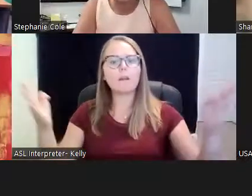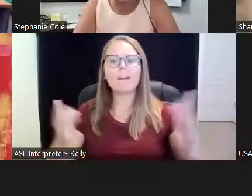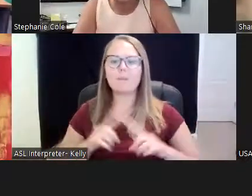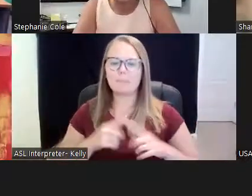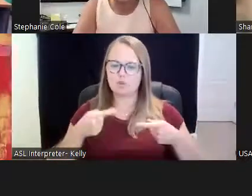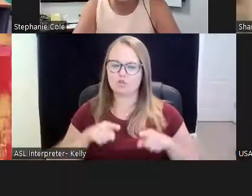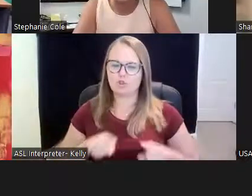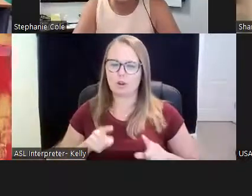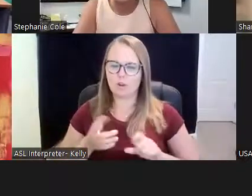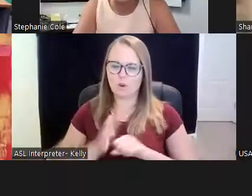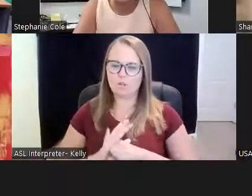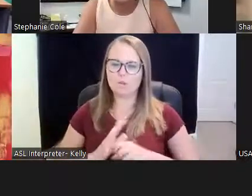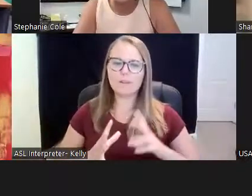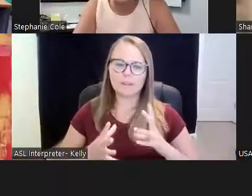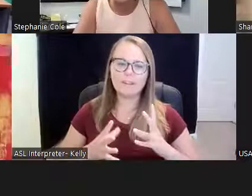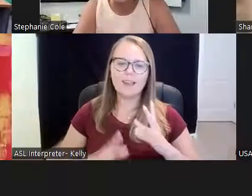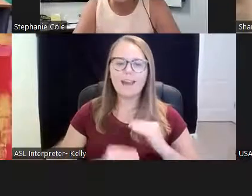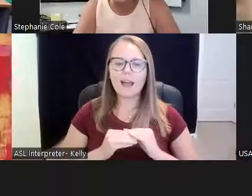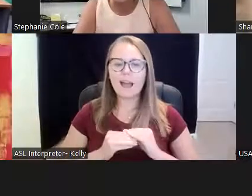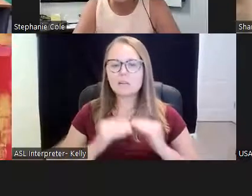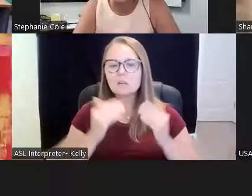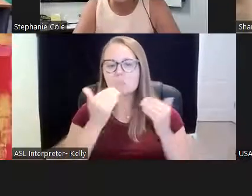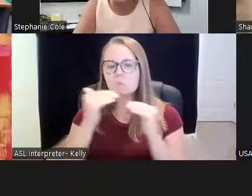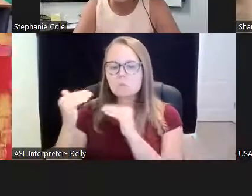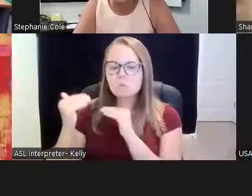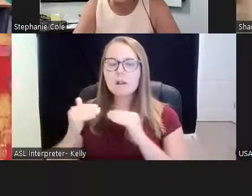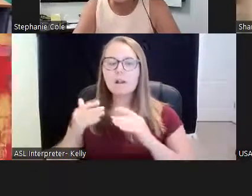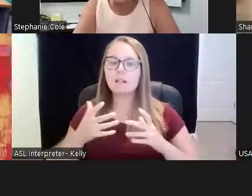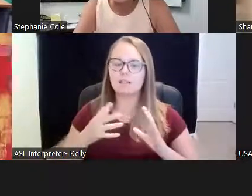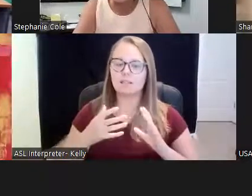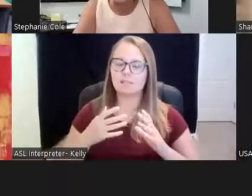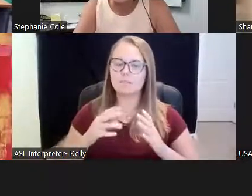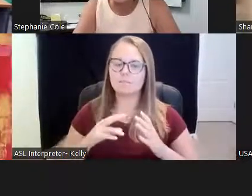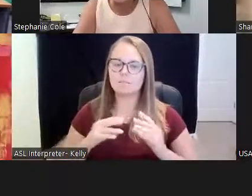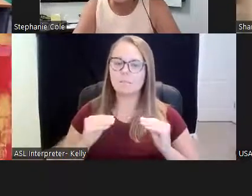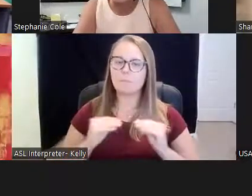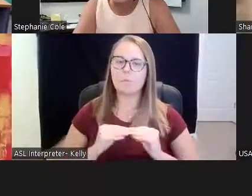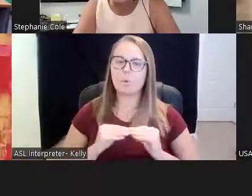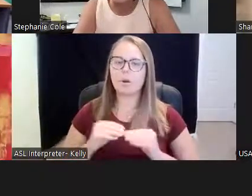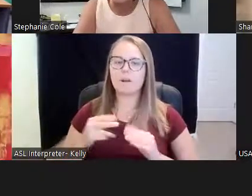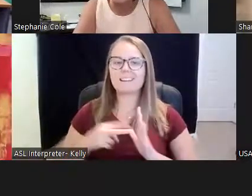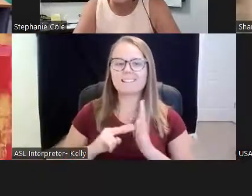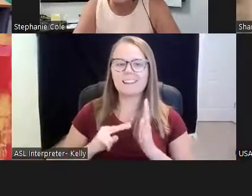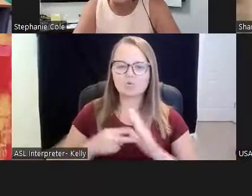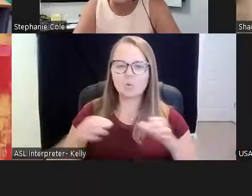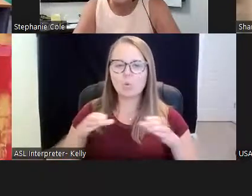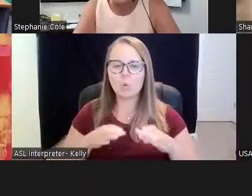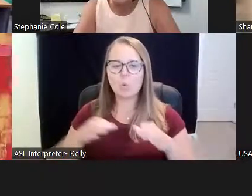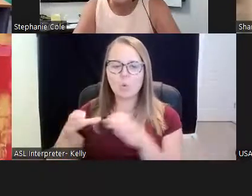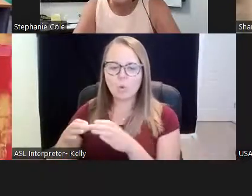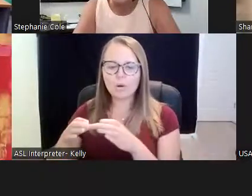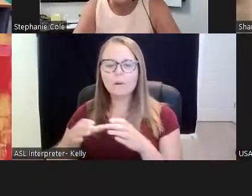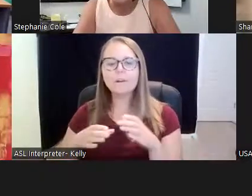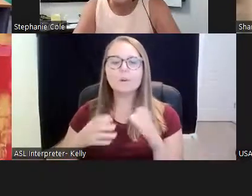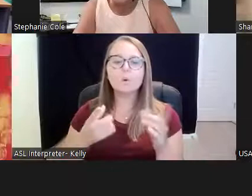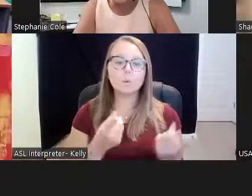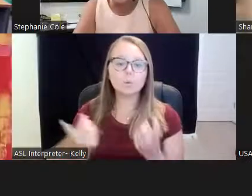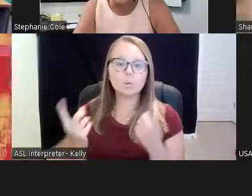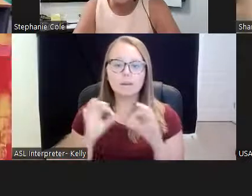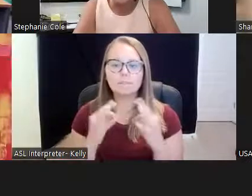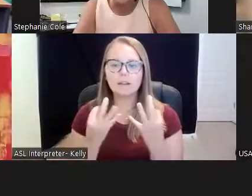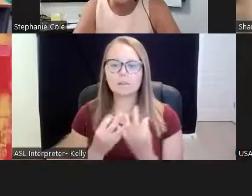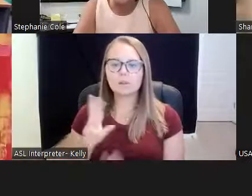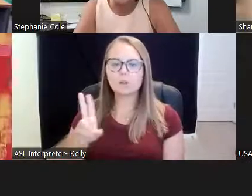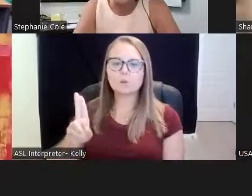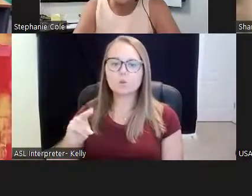we've added additional precautions, including more intentional cohorting of participants, recruitment of family units